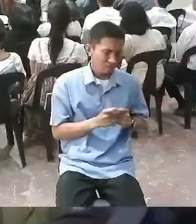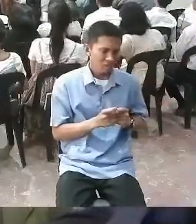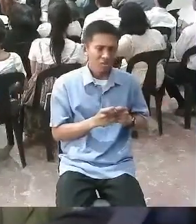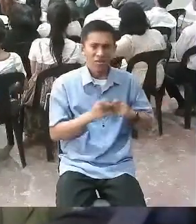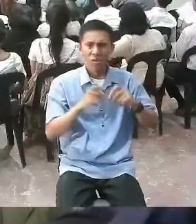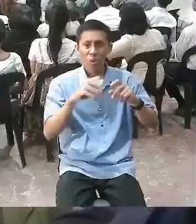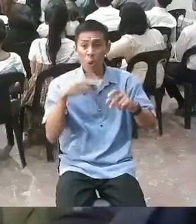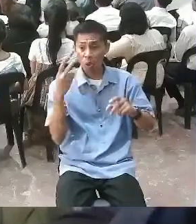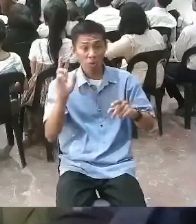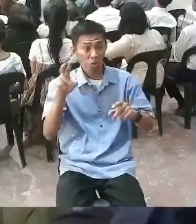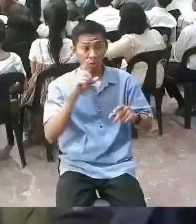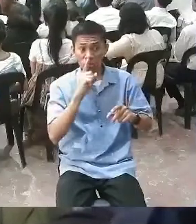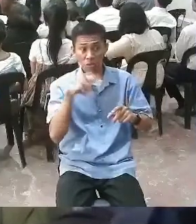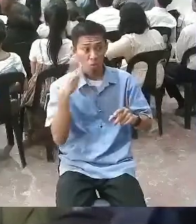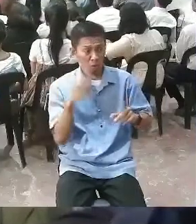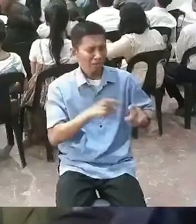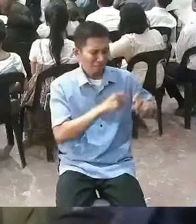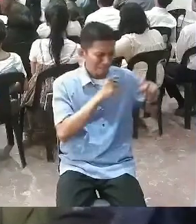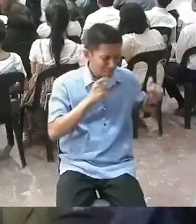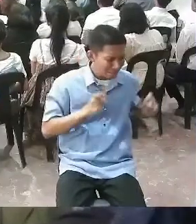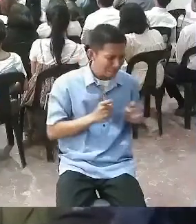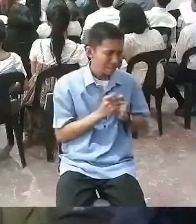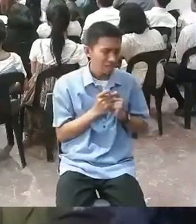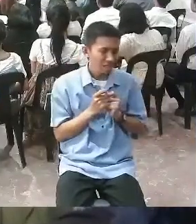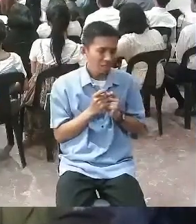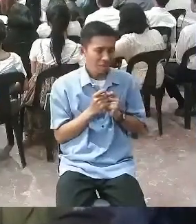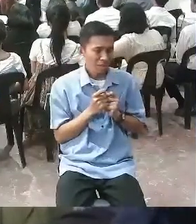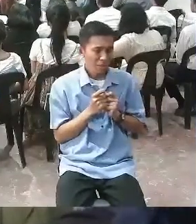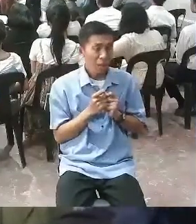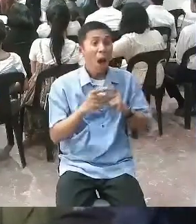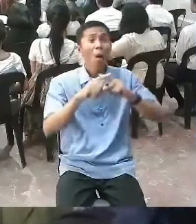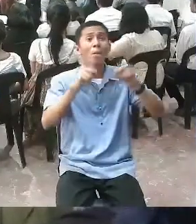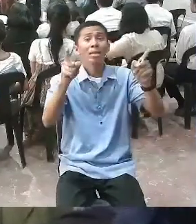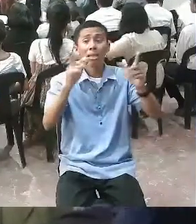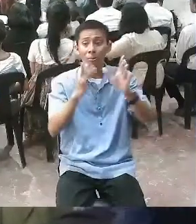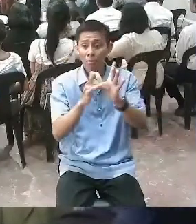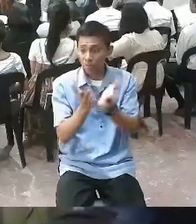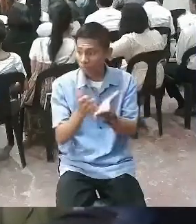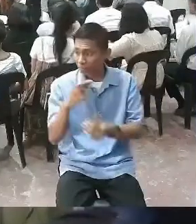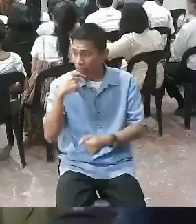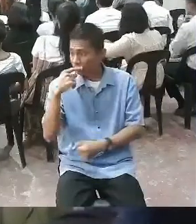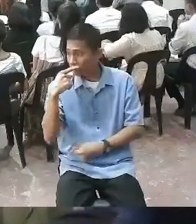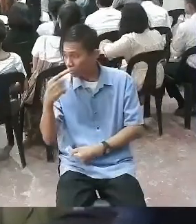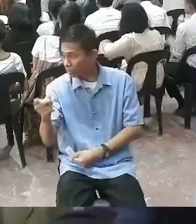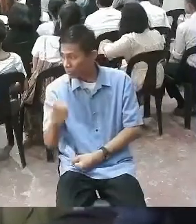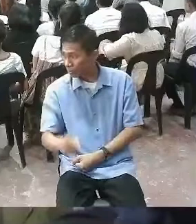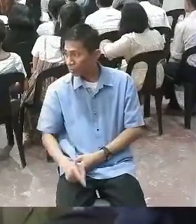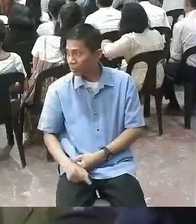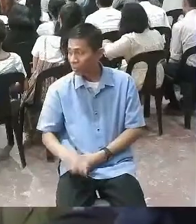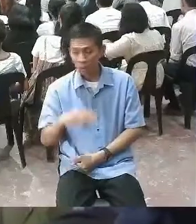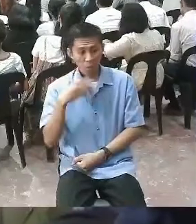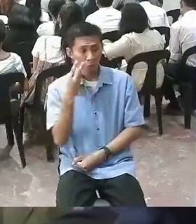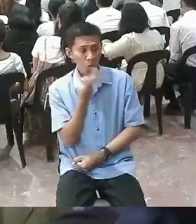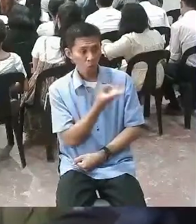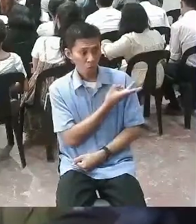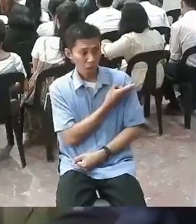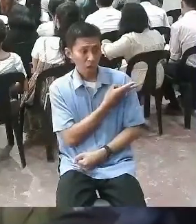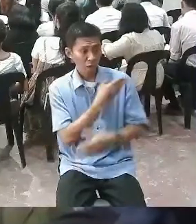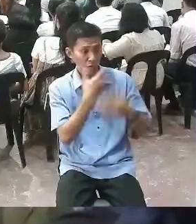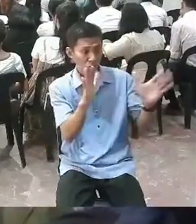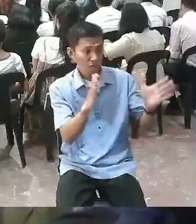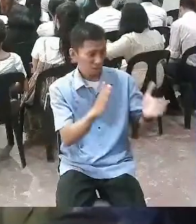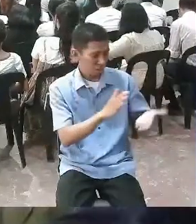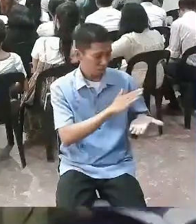we sinned and we forget, the Bible says we are